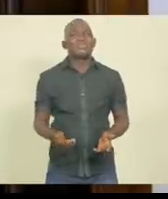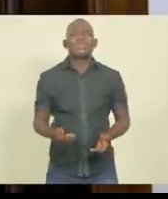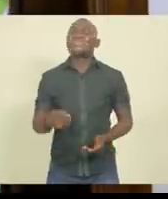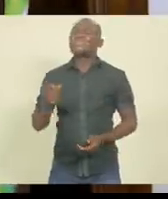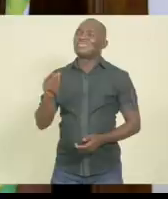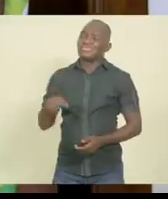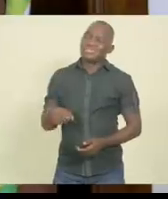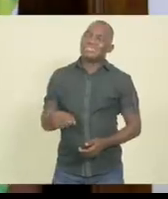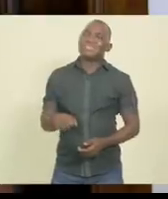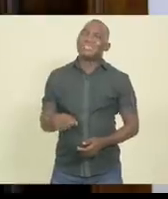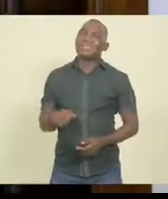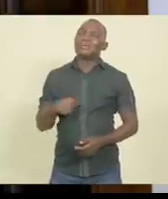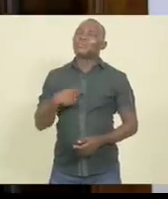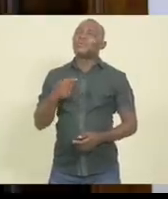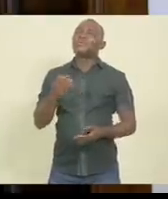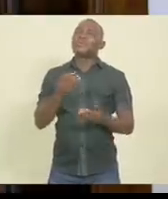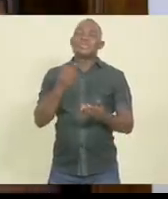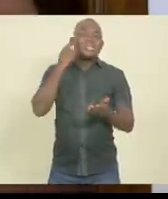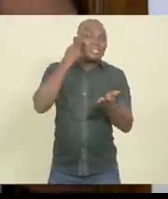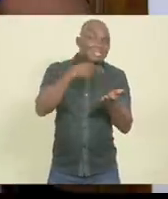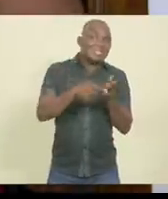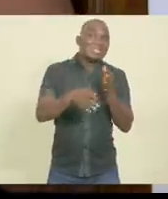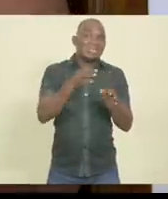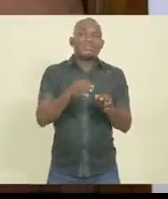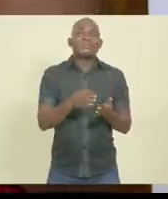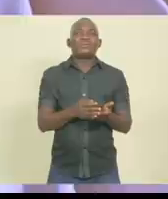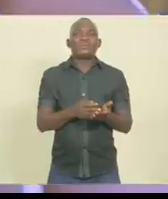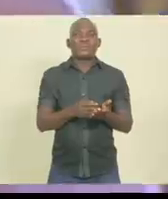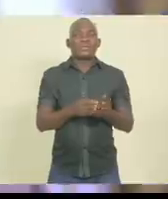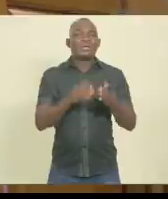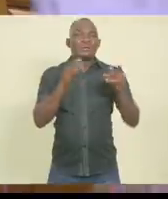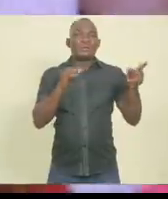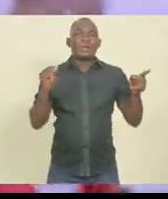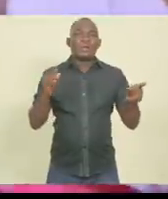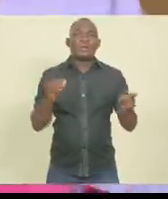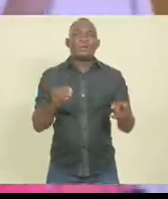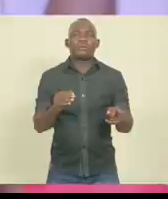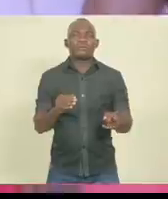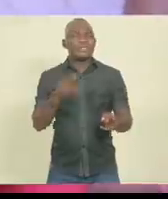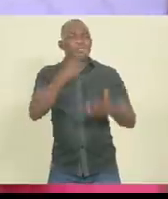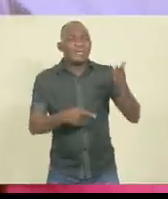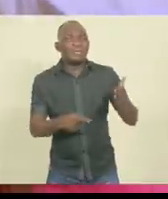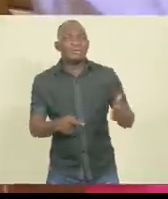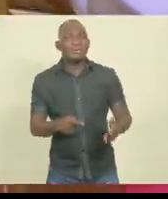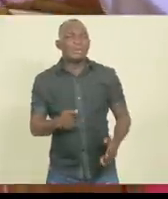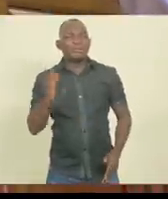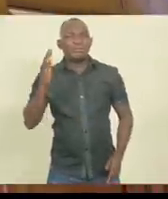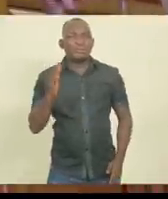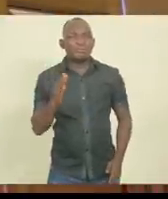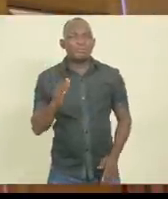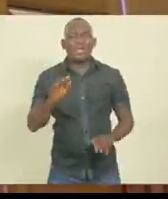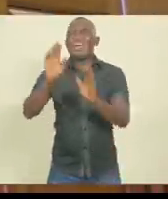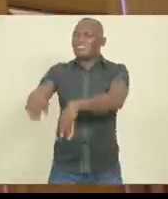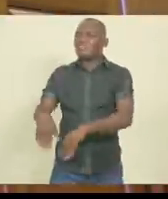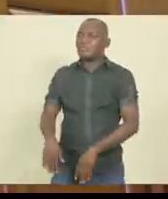Yes, madam. I just want to check if he... Check you just... What? Enough of all this!